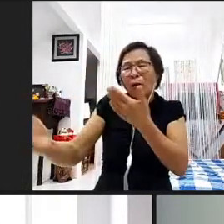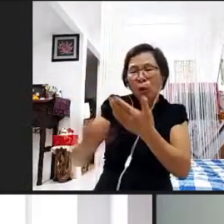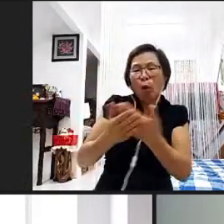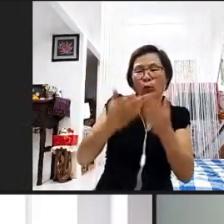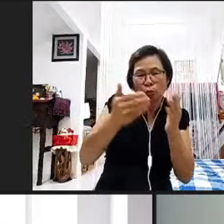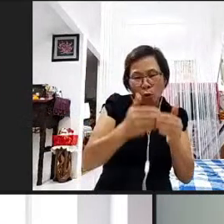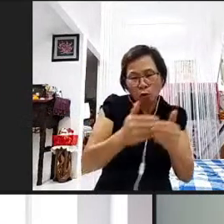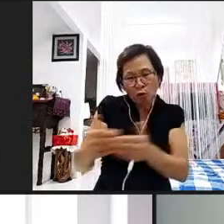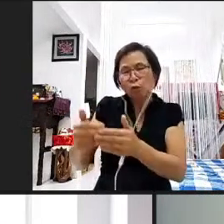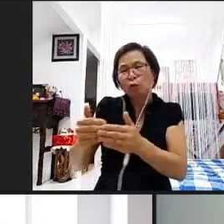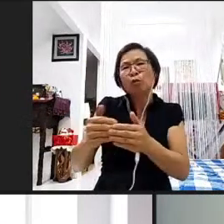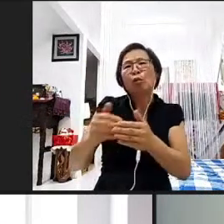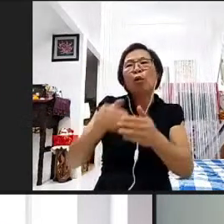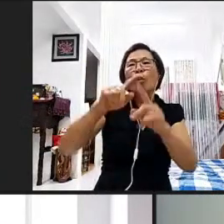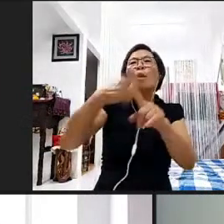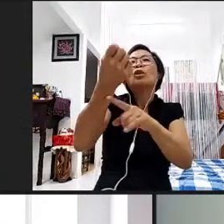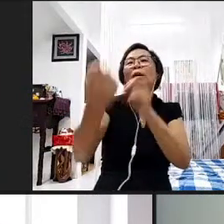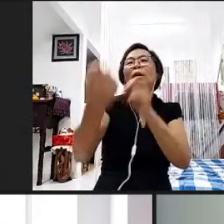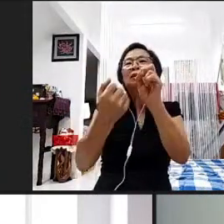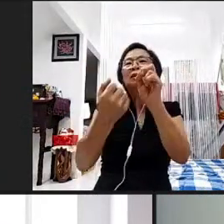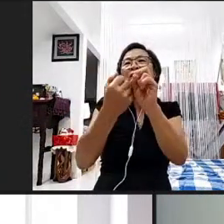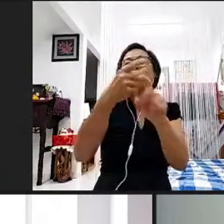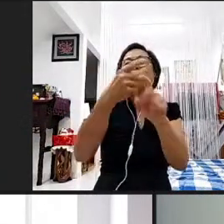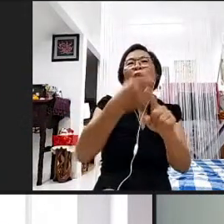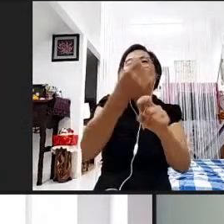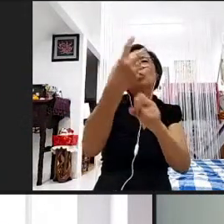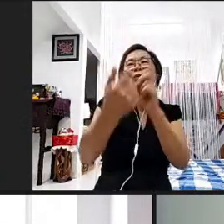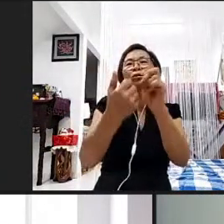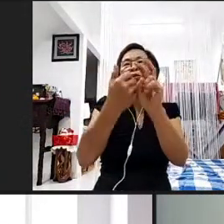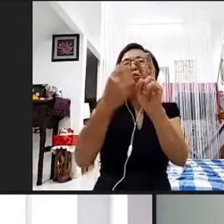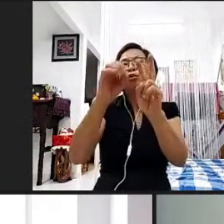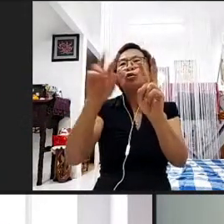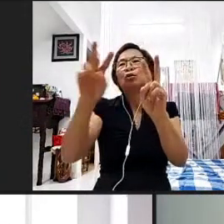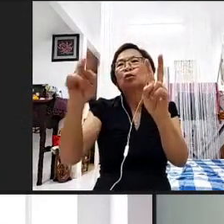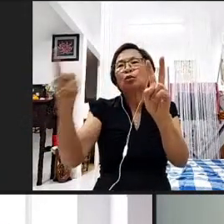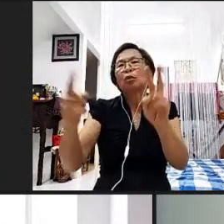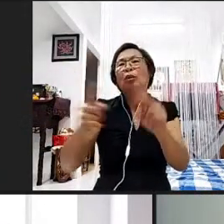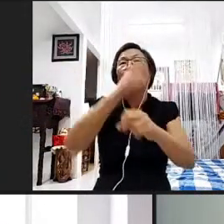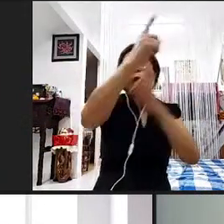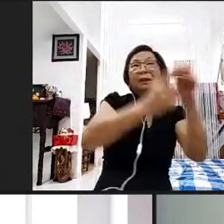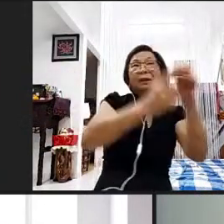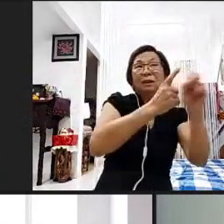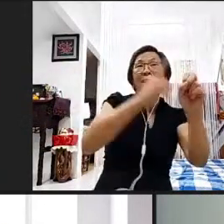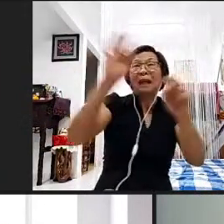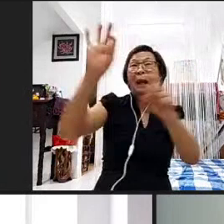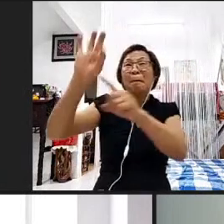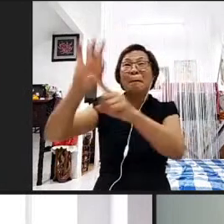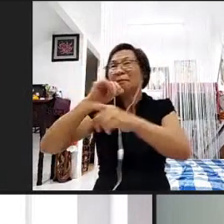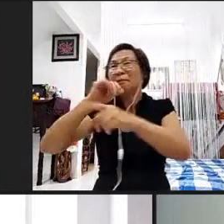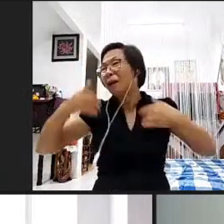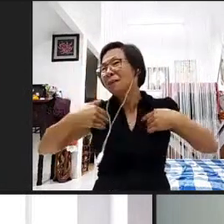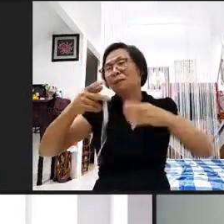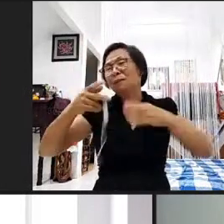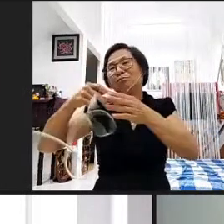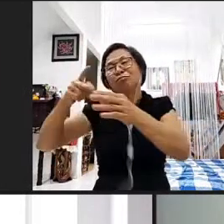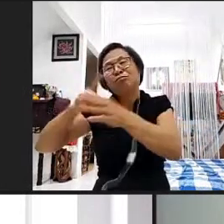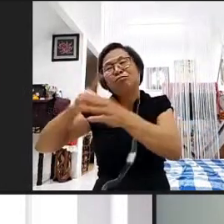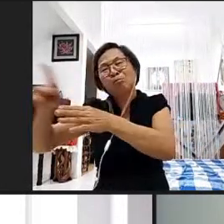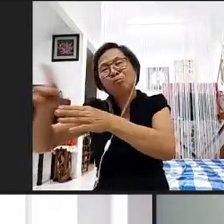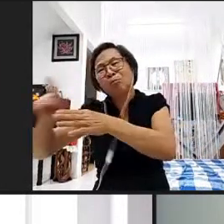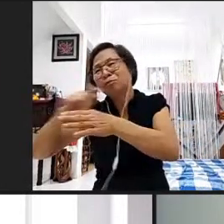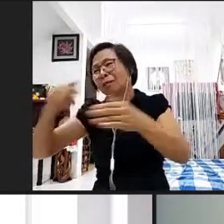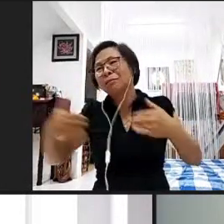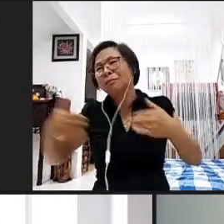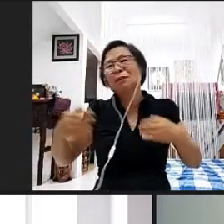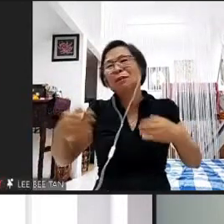year. So nearly 1 year, 9 months, we do not produce any specialists. So therefore, subspecialty training will